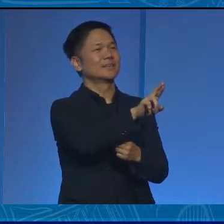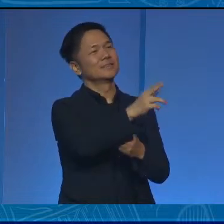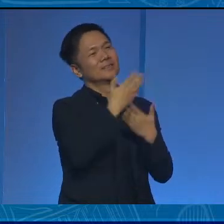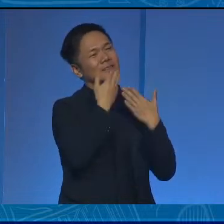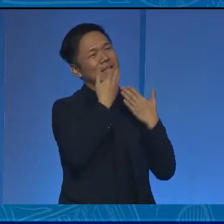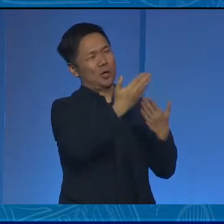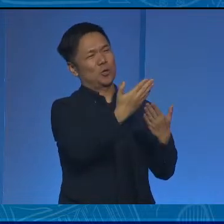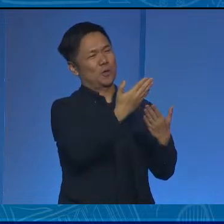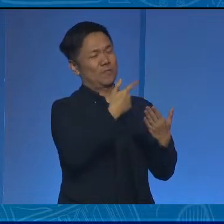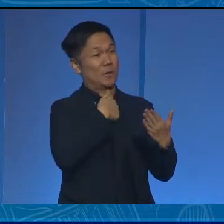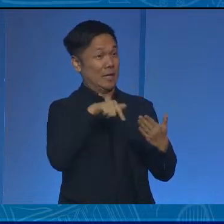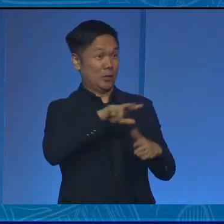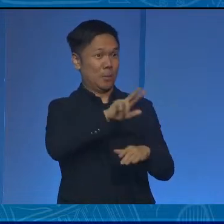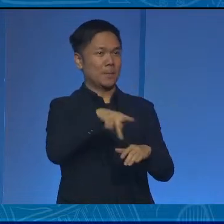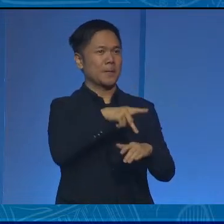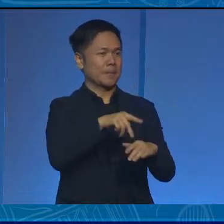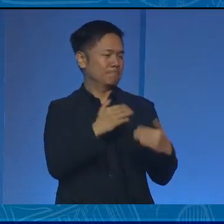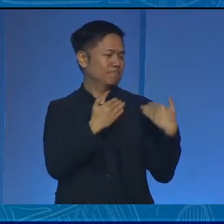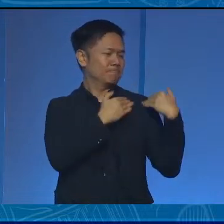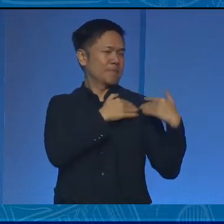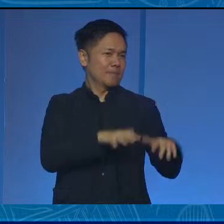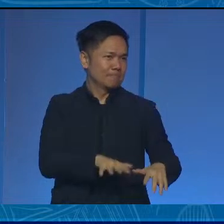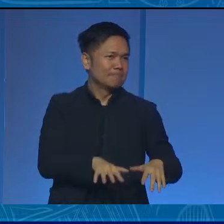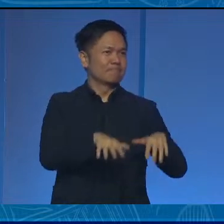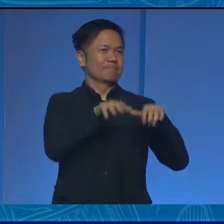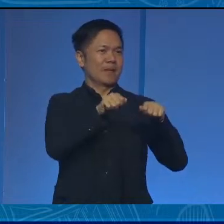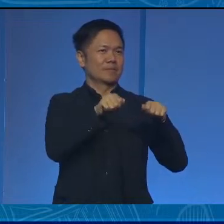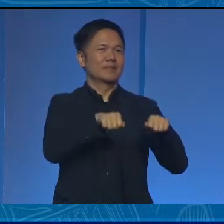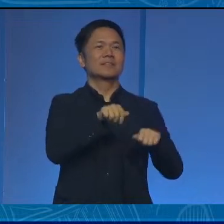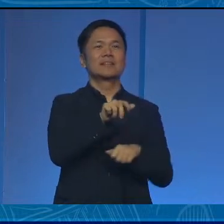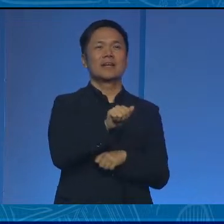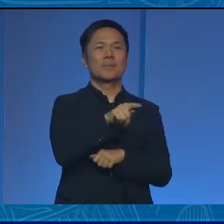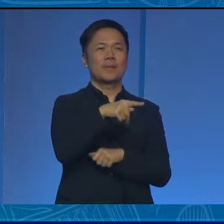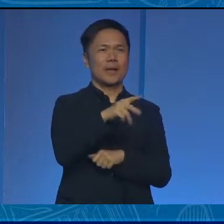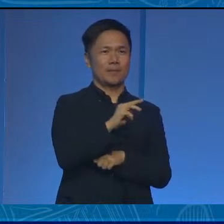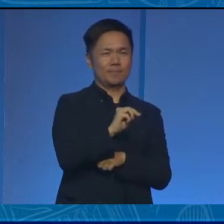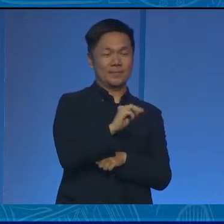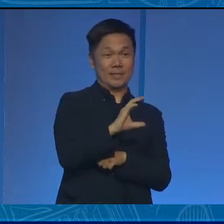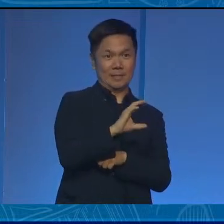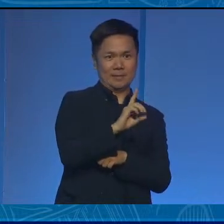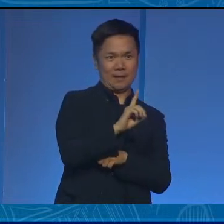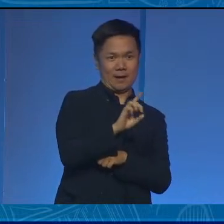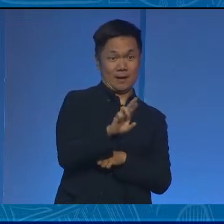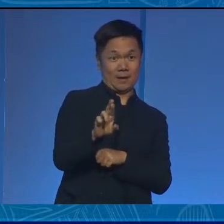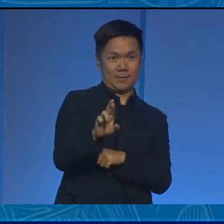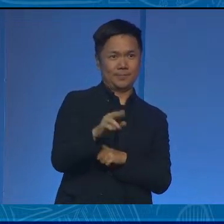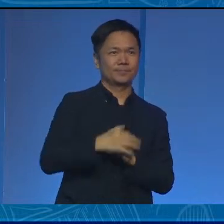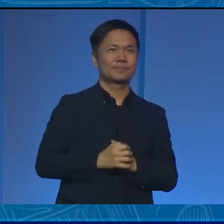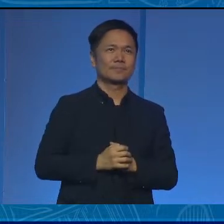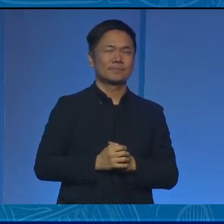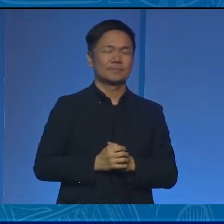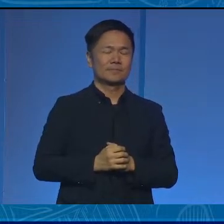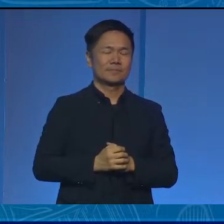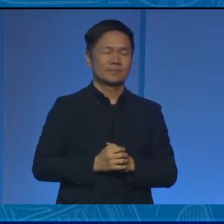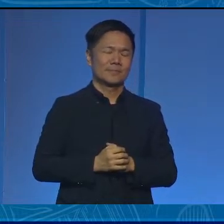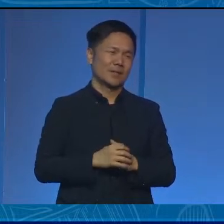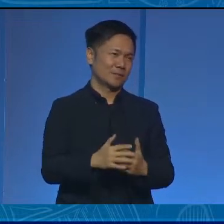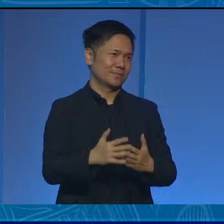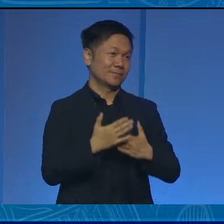to host this year's APMCDRR. We wish to take this opportunity to reaffirm how much we